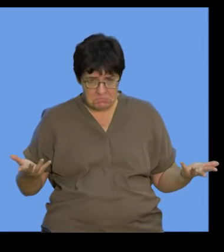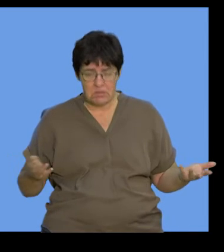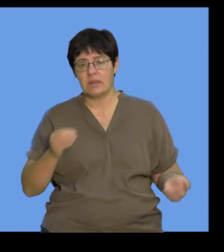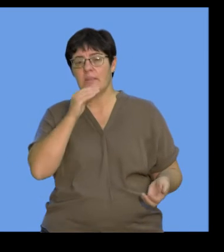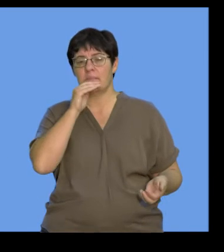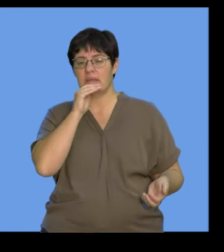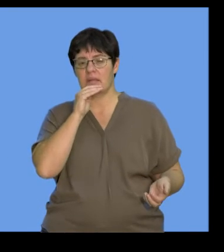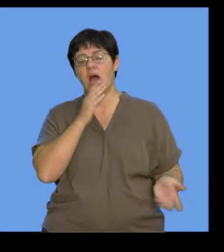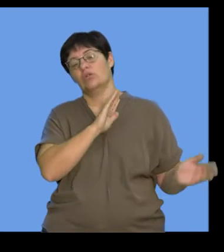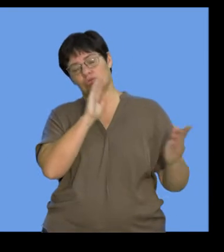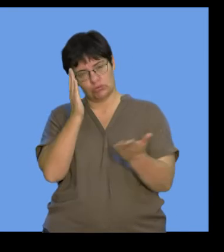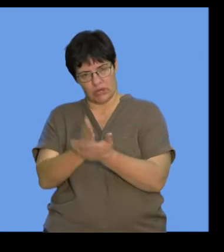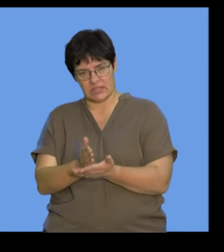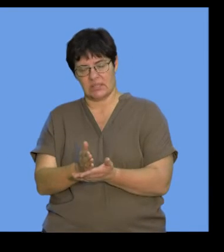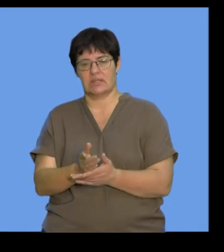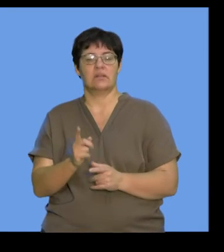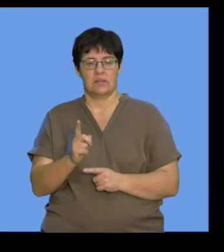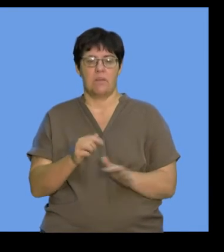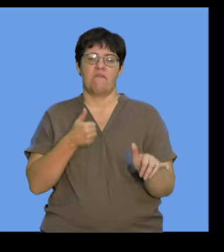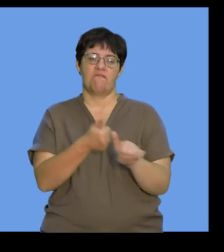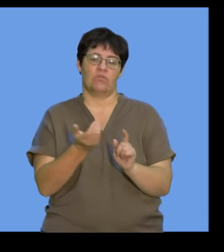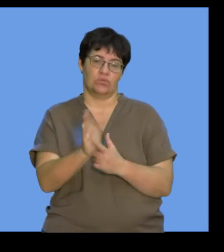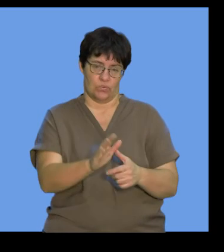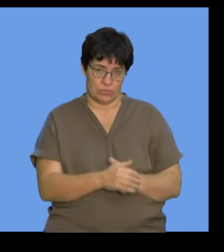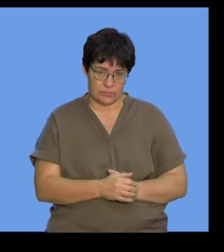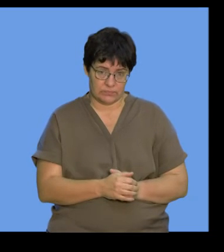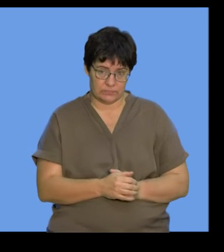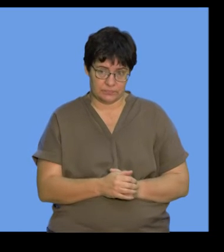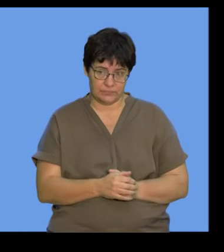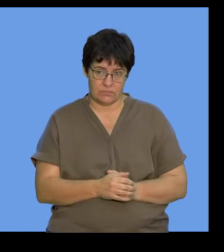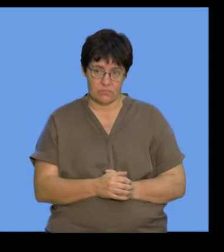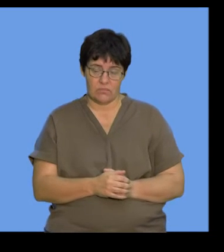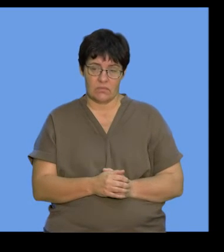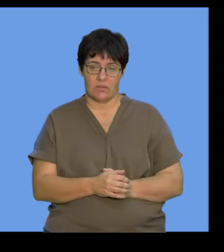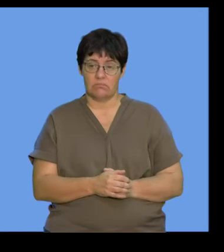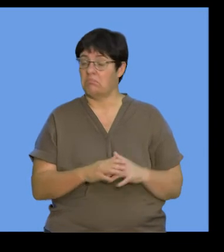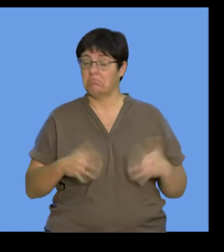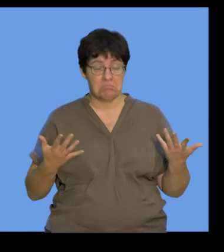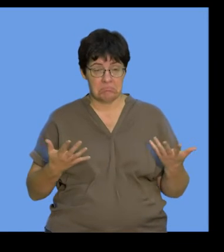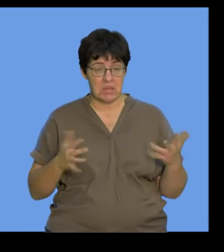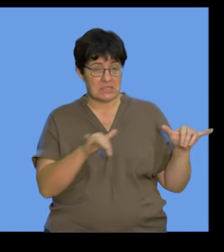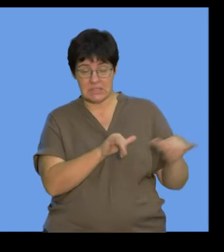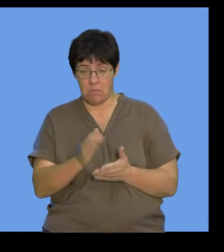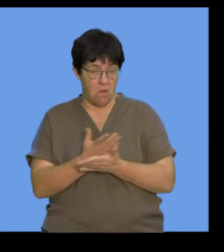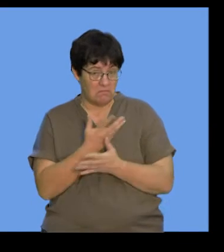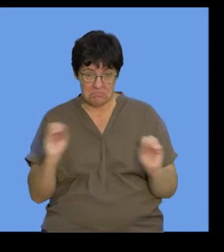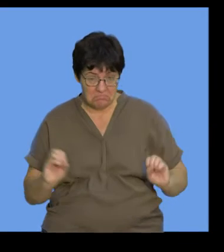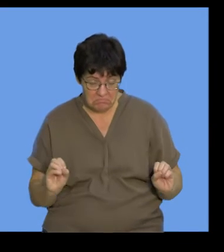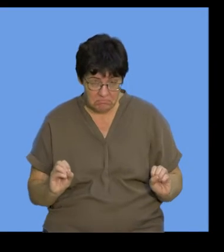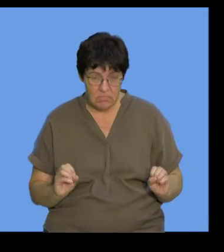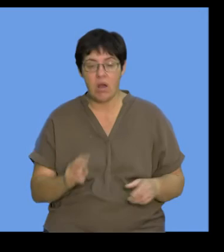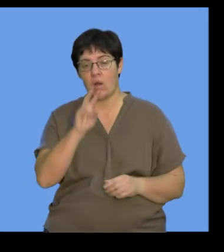it means you're gonna go straight to the following thing that I'm gonna tell you now. If you can't take out a common factor, you look